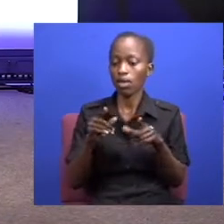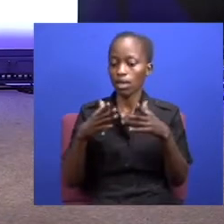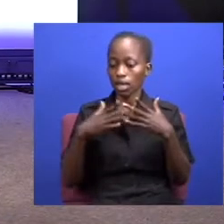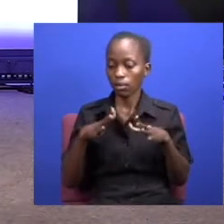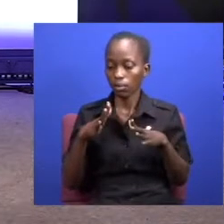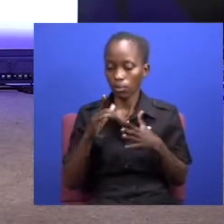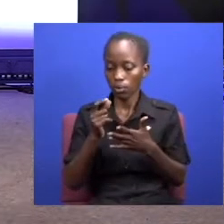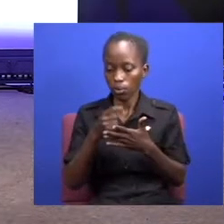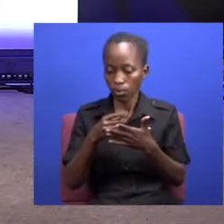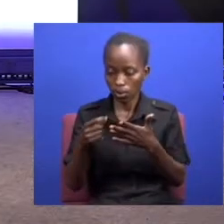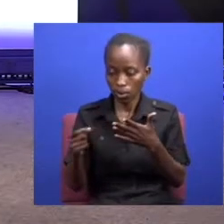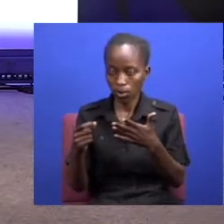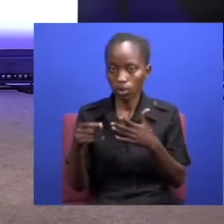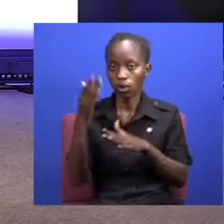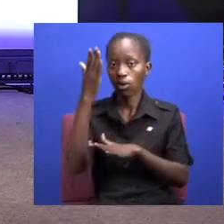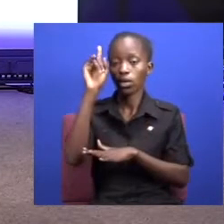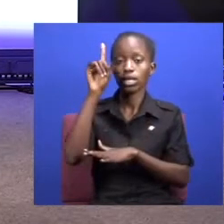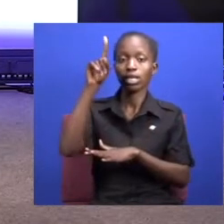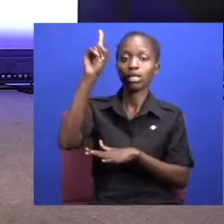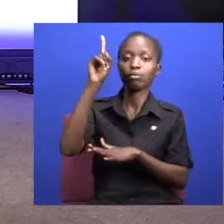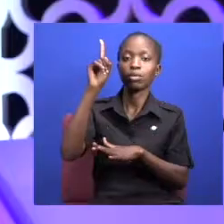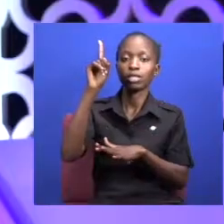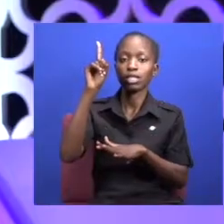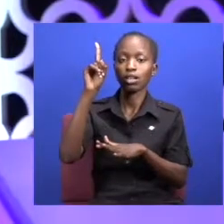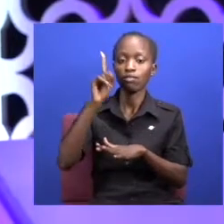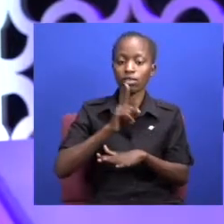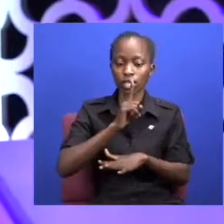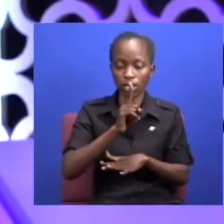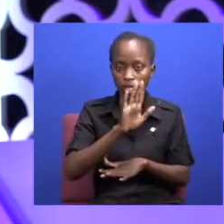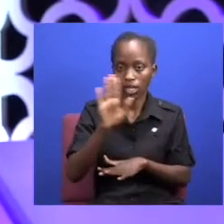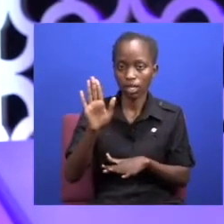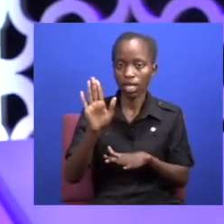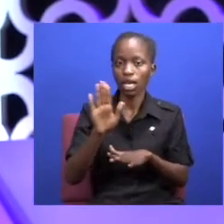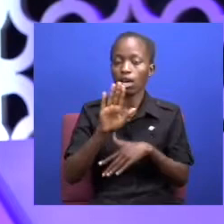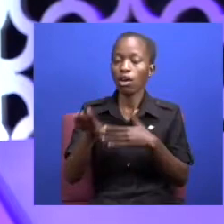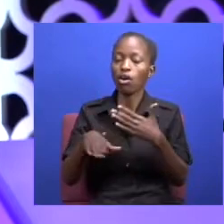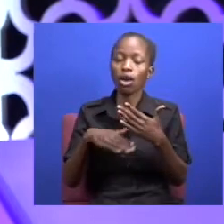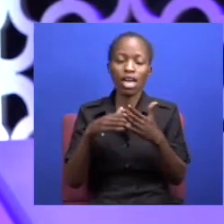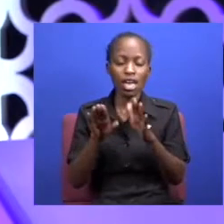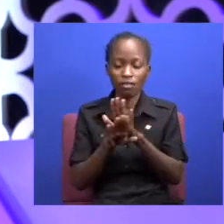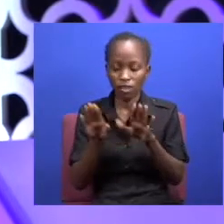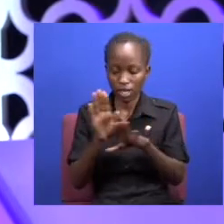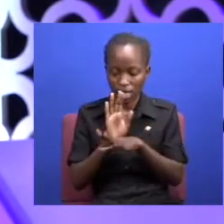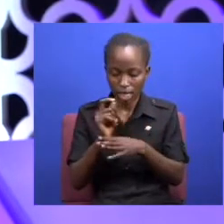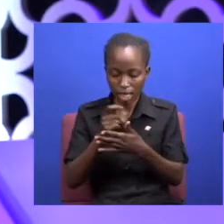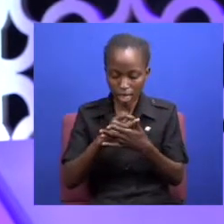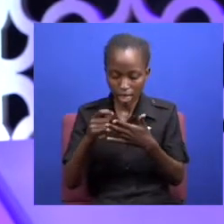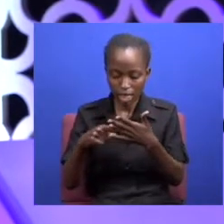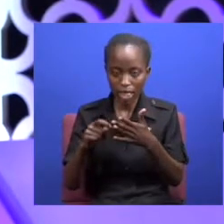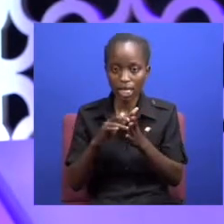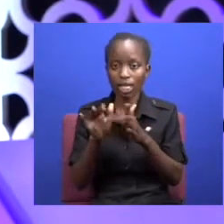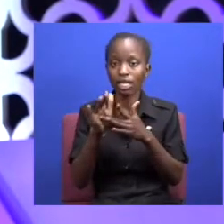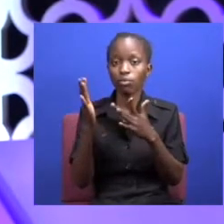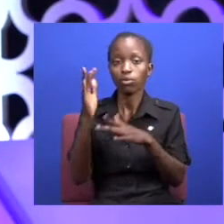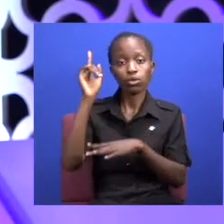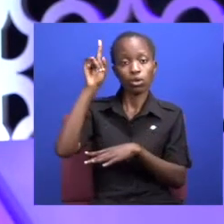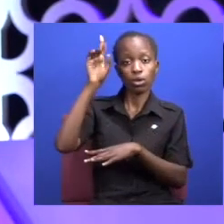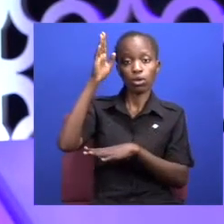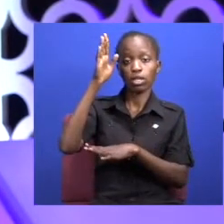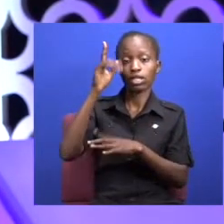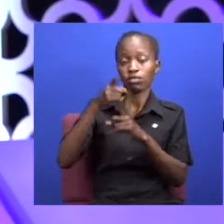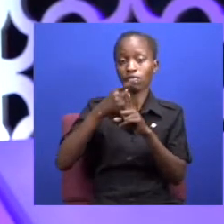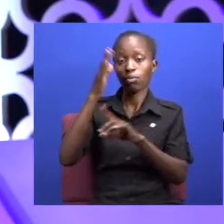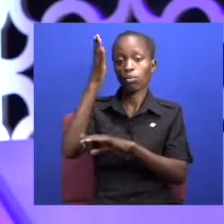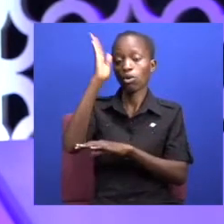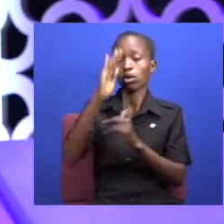who wrote these words were inspired by God. So behind every of the writing and every of the text of Scripture is God Himself. What do you